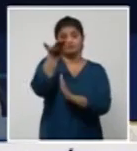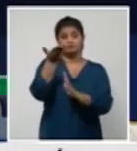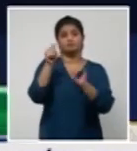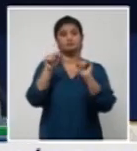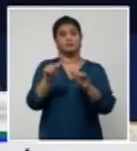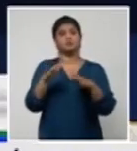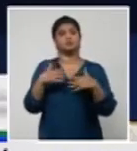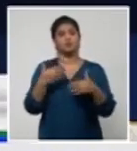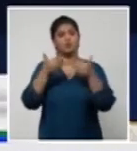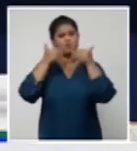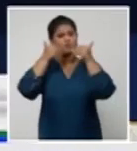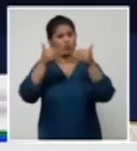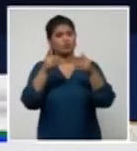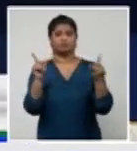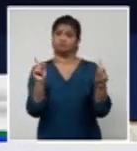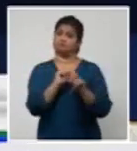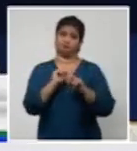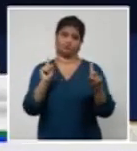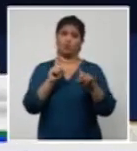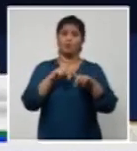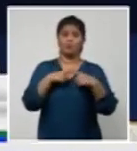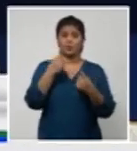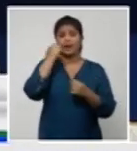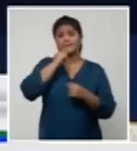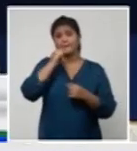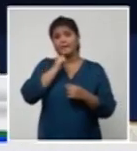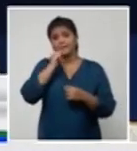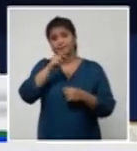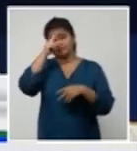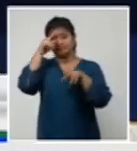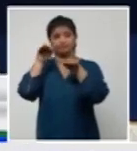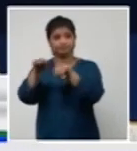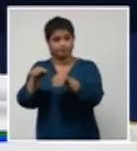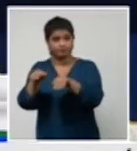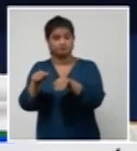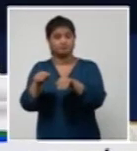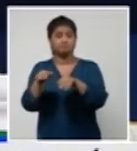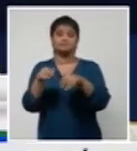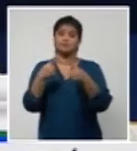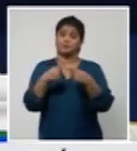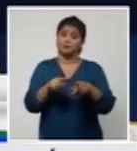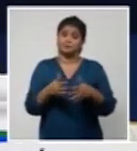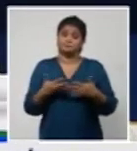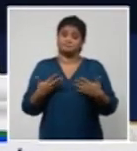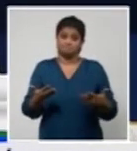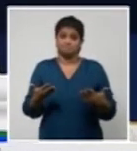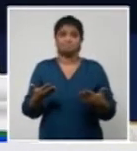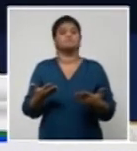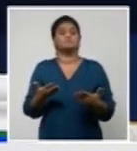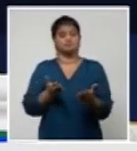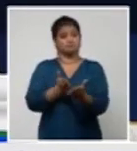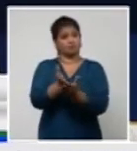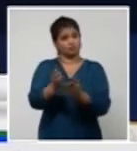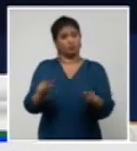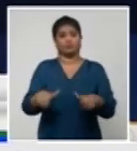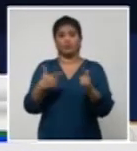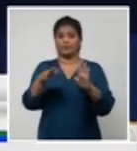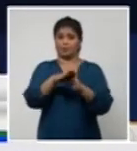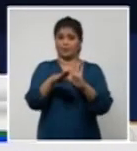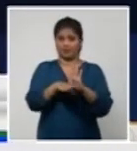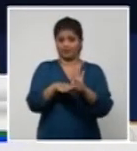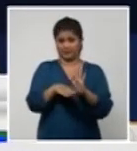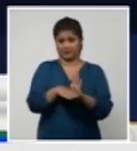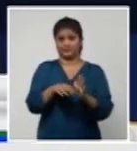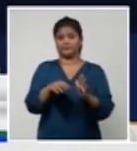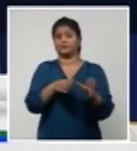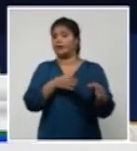say, some from a clinical standpoint and others from an epidemiological one. Some are in quarantine at home, others